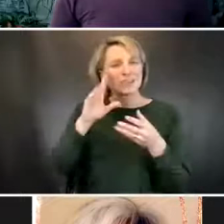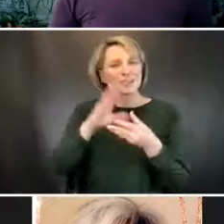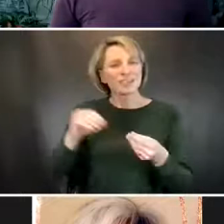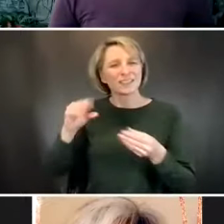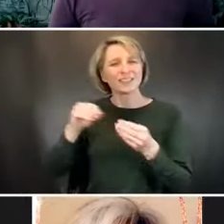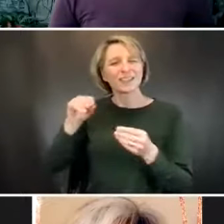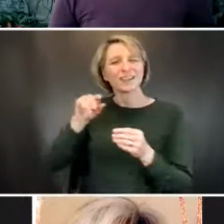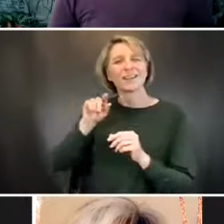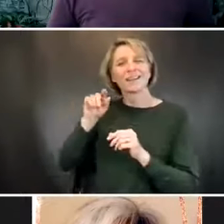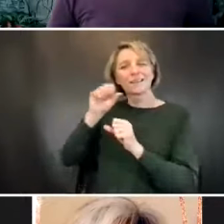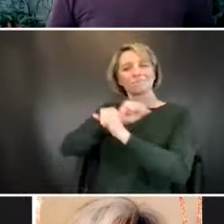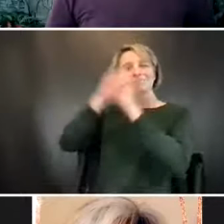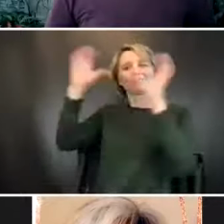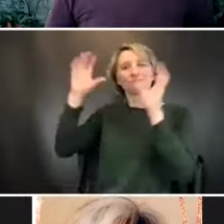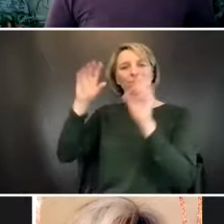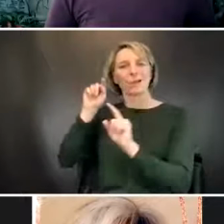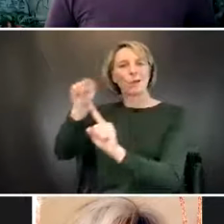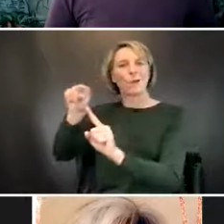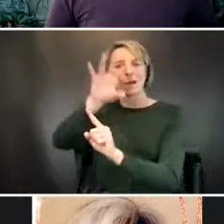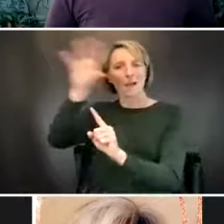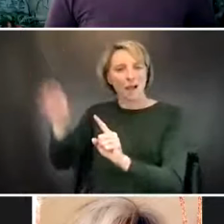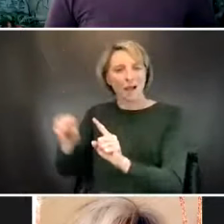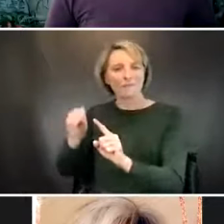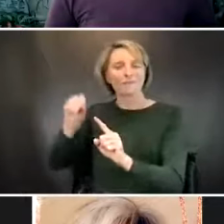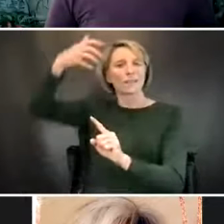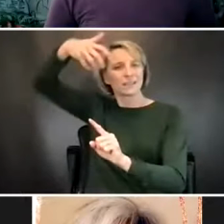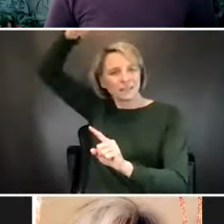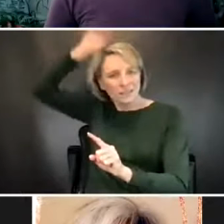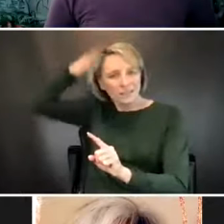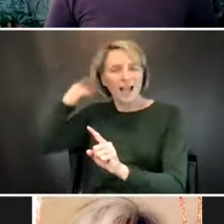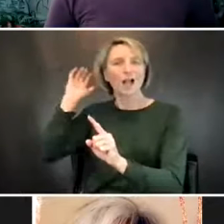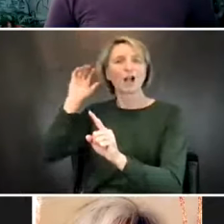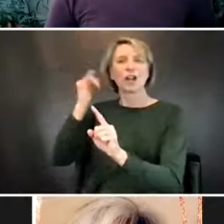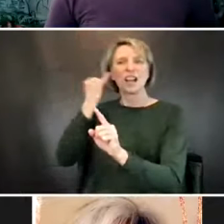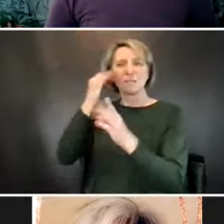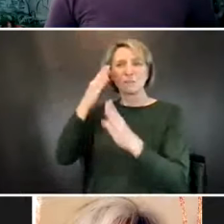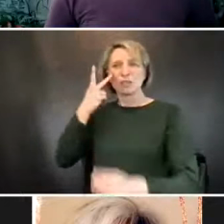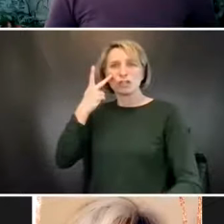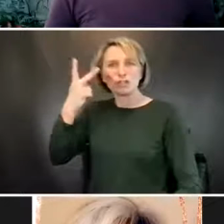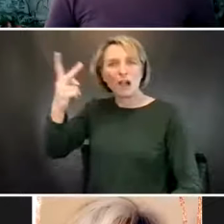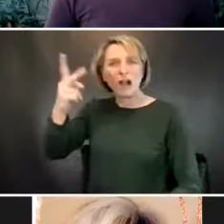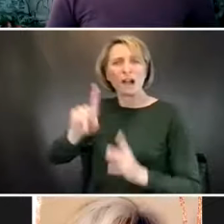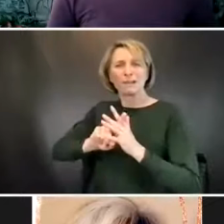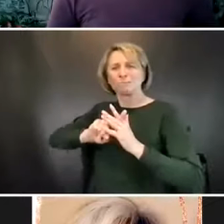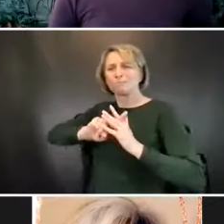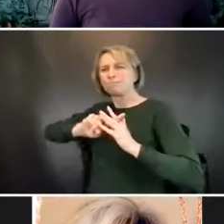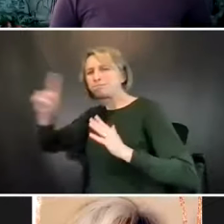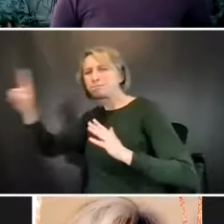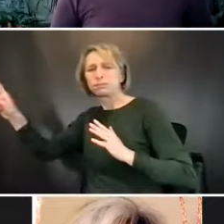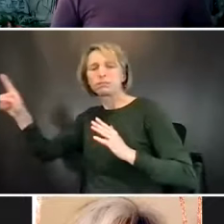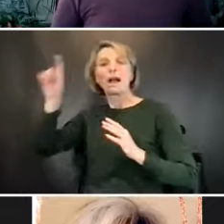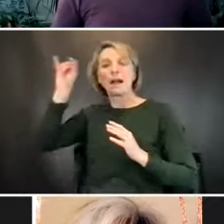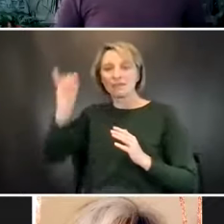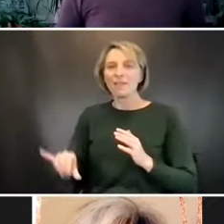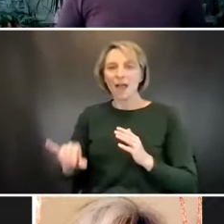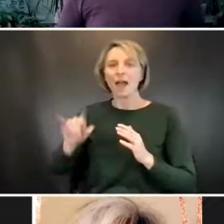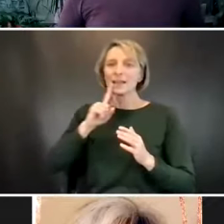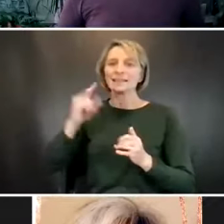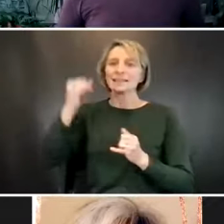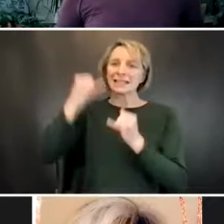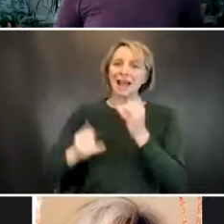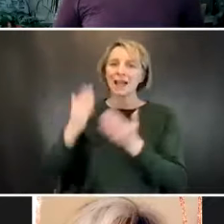from a tiger and escaped that, how they would complete that stress cycle, going back to the caveman times? Remember you talked about that, and I was really